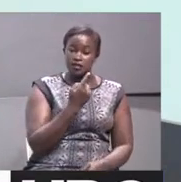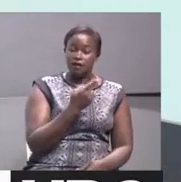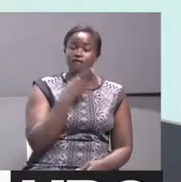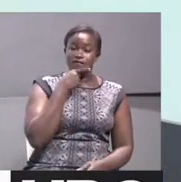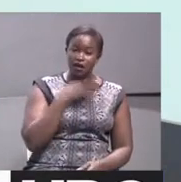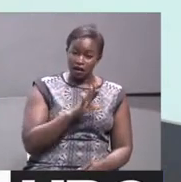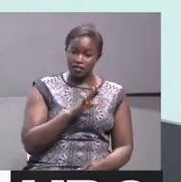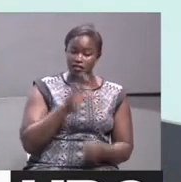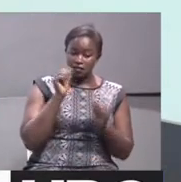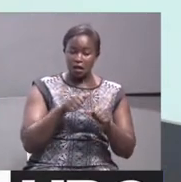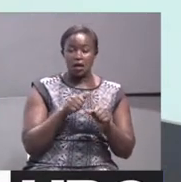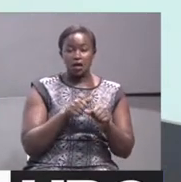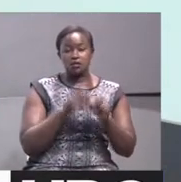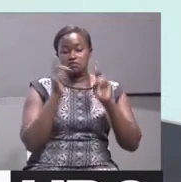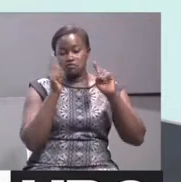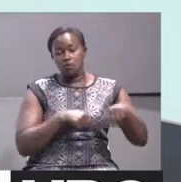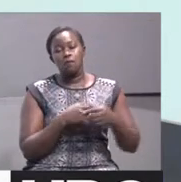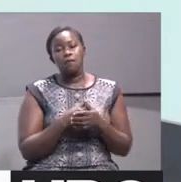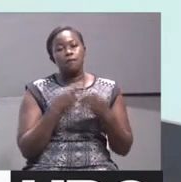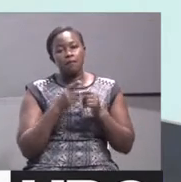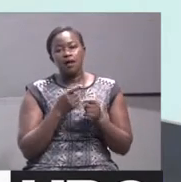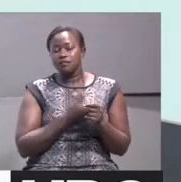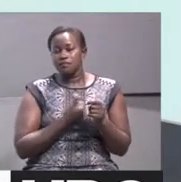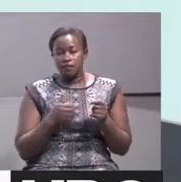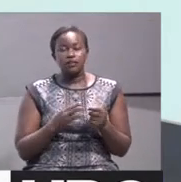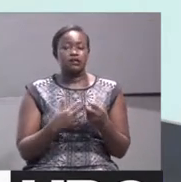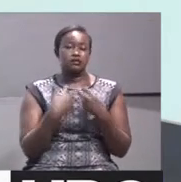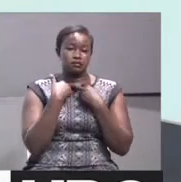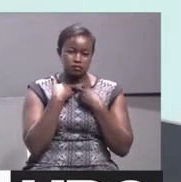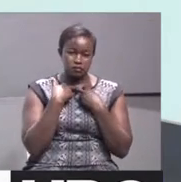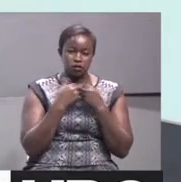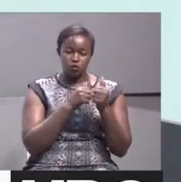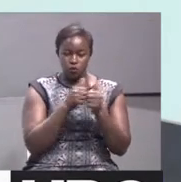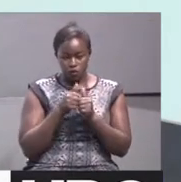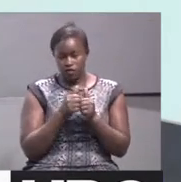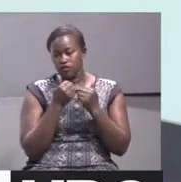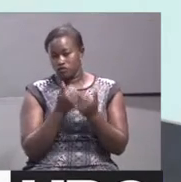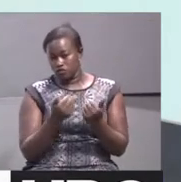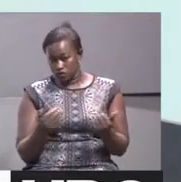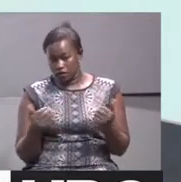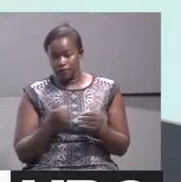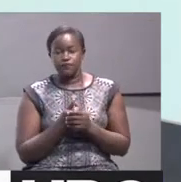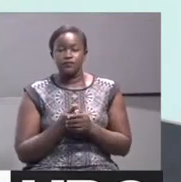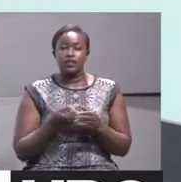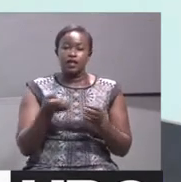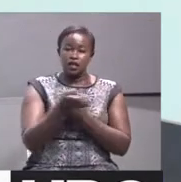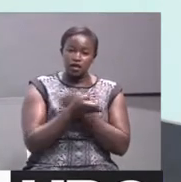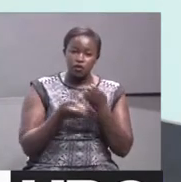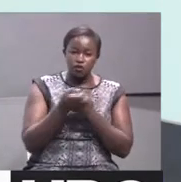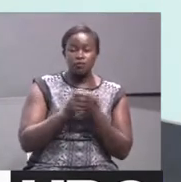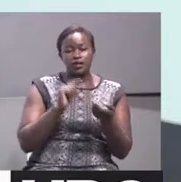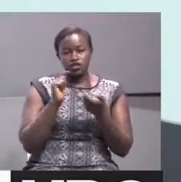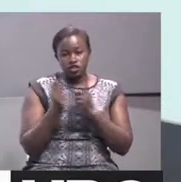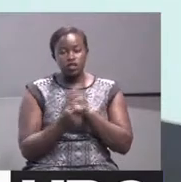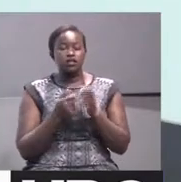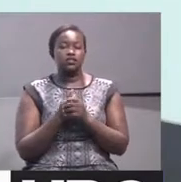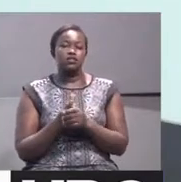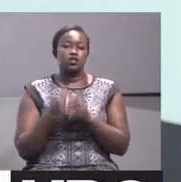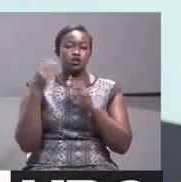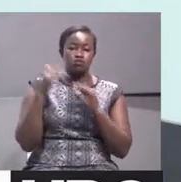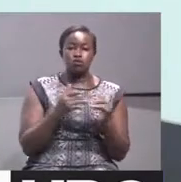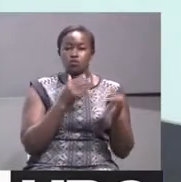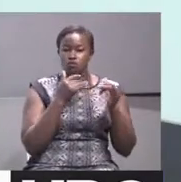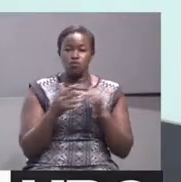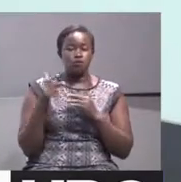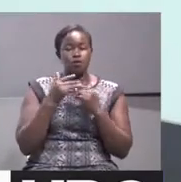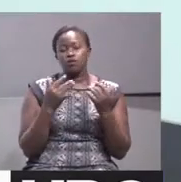while the fathers can walk away, mothers are a little bit stuck with the children. So economic changes, wars have actually been